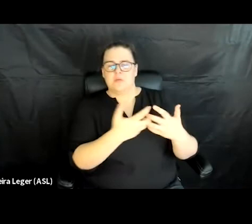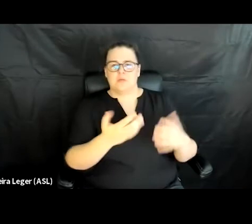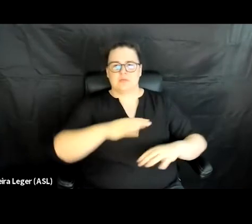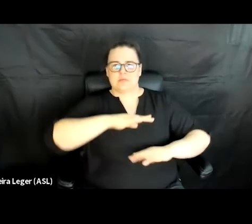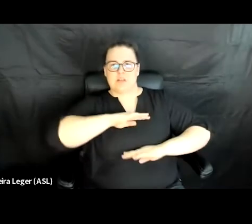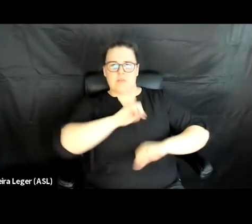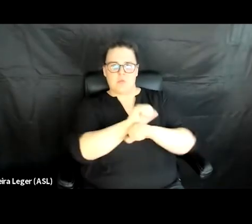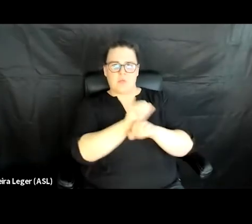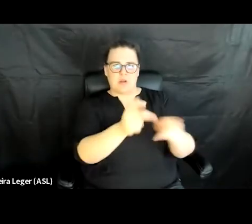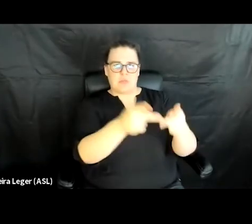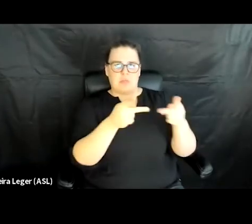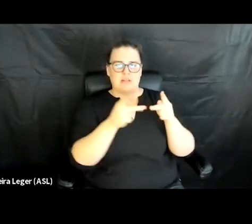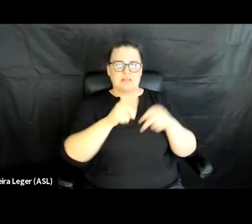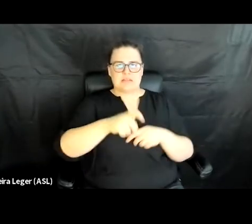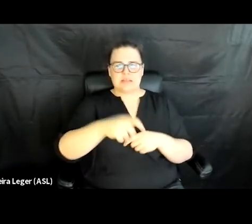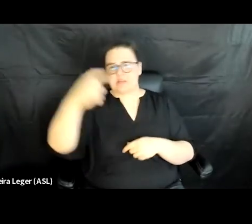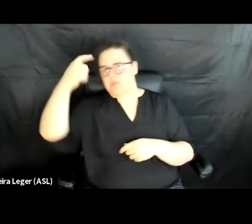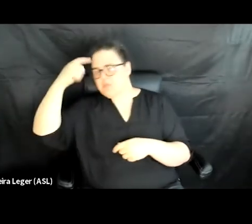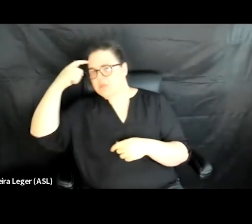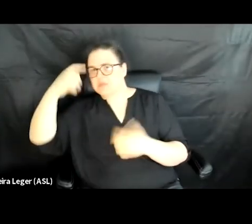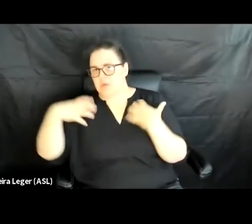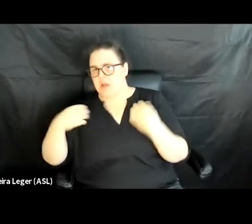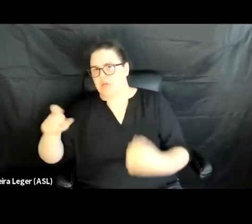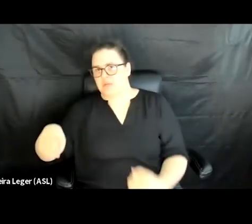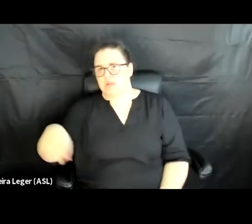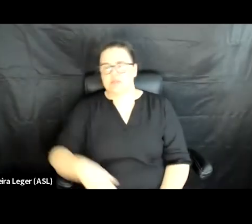population. Next slide.